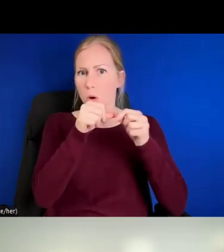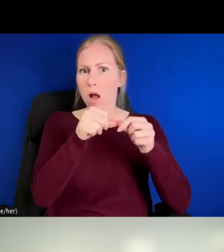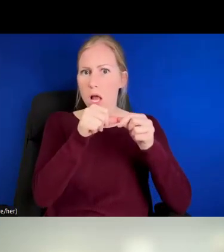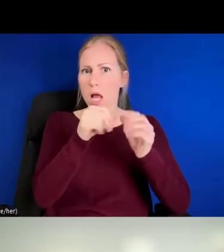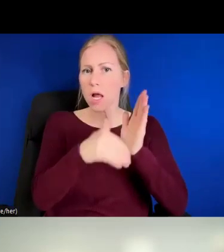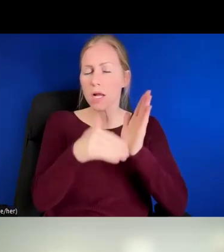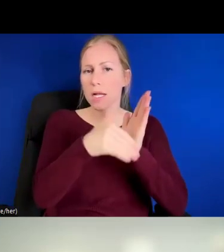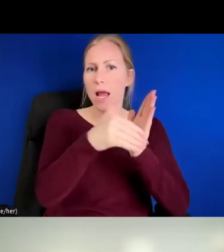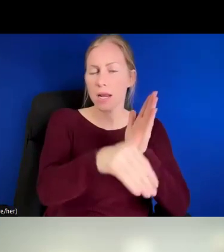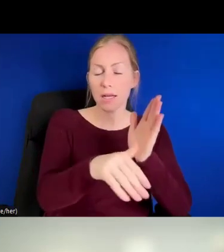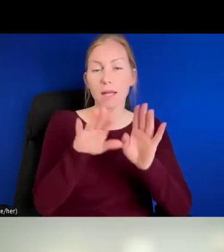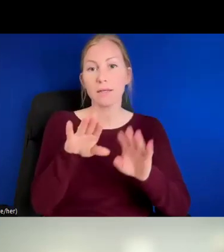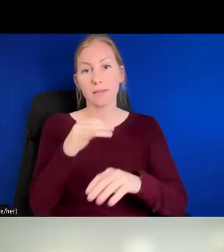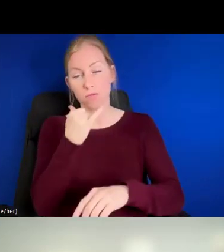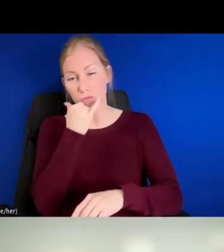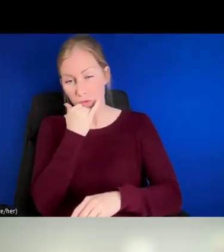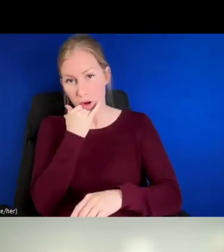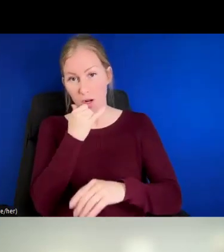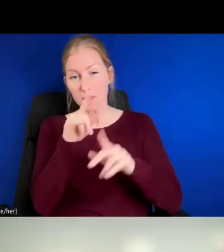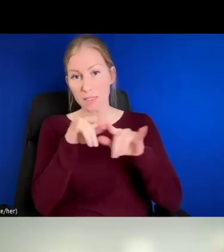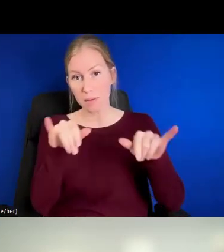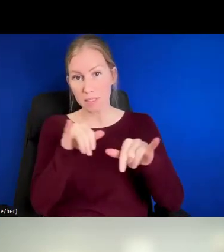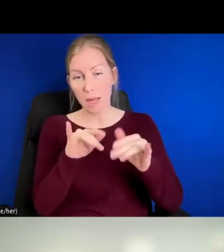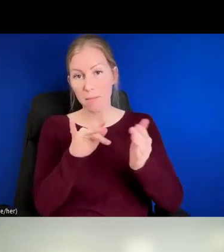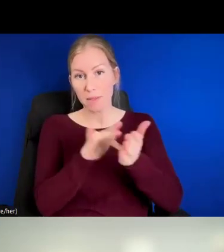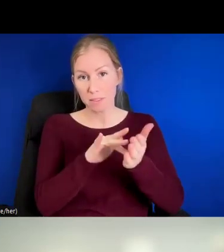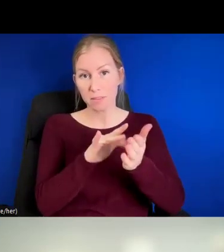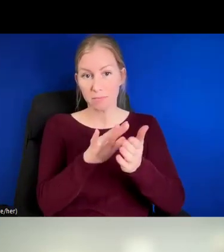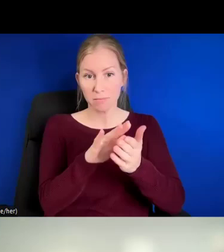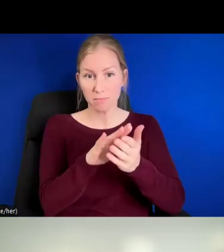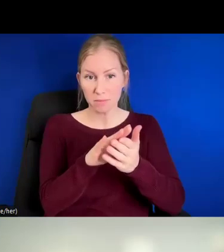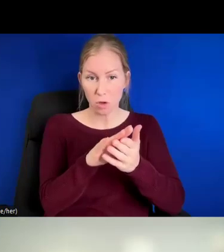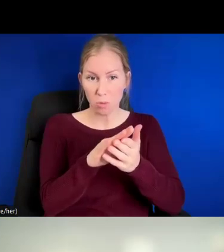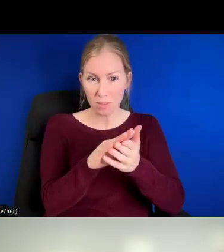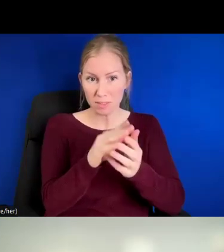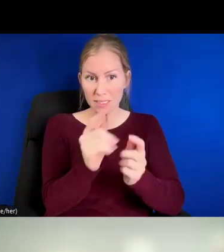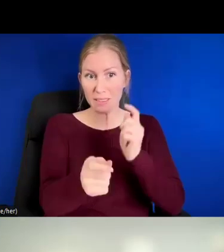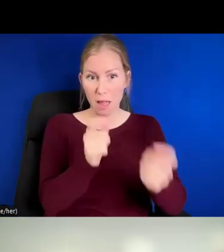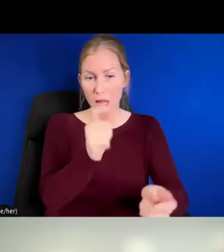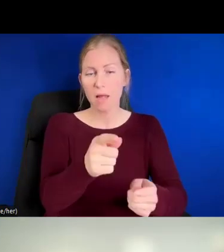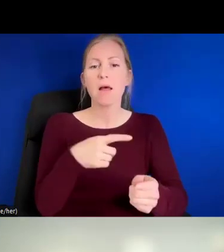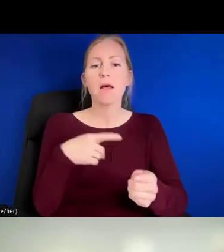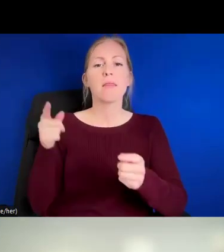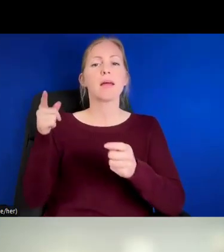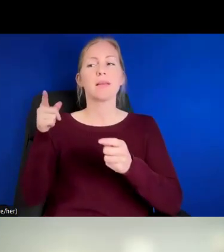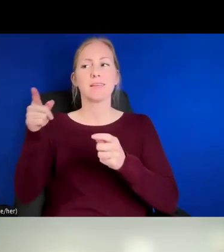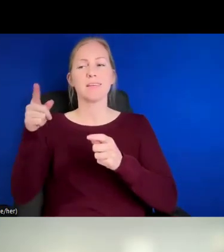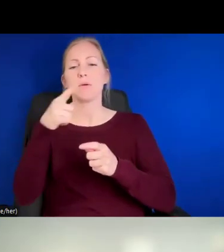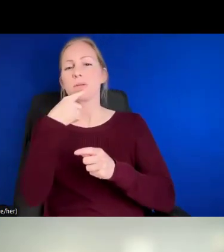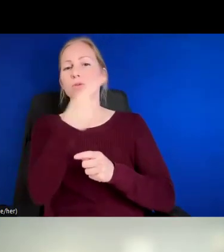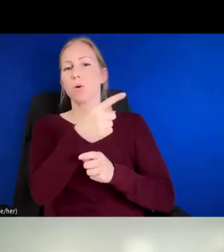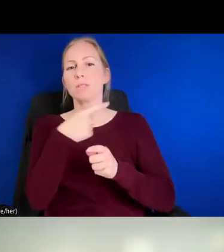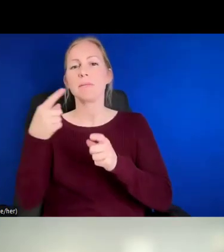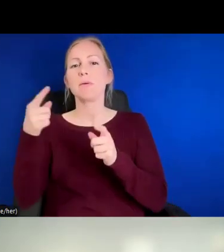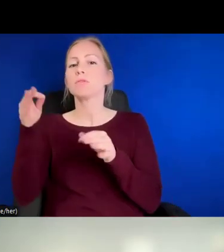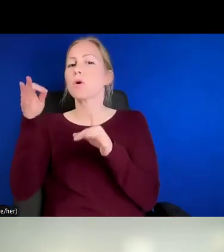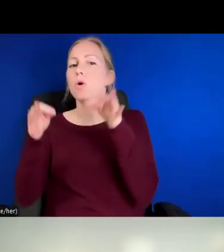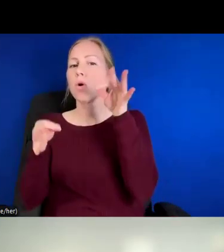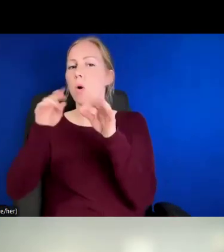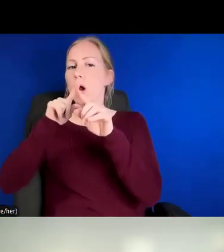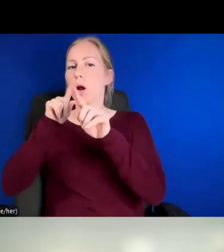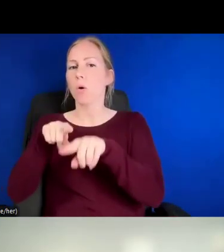administered, that it was court-ordered medication. And medical records also